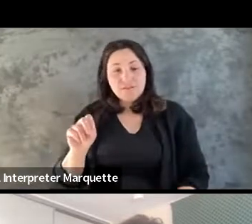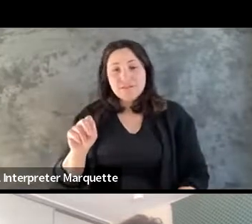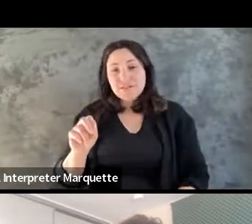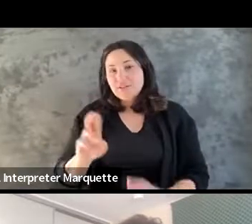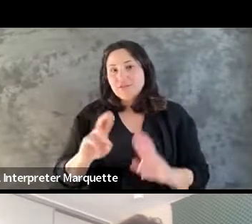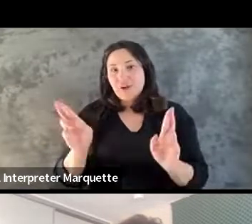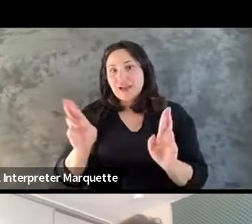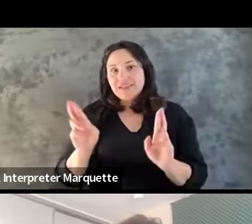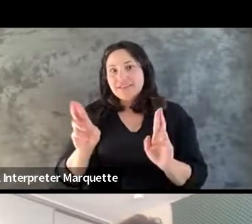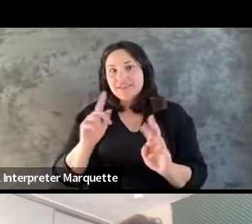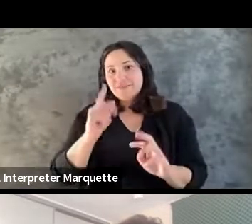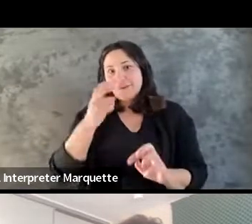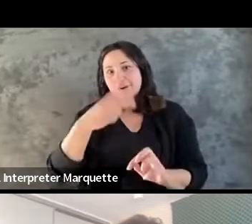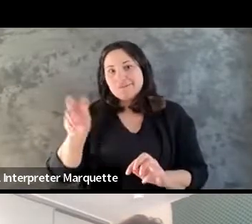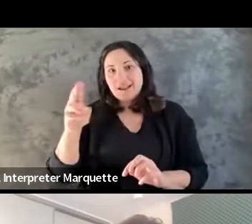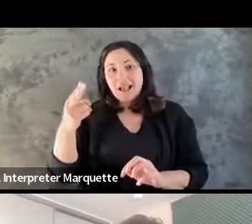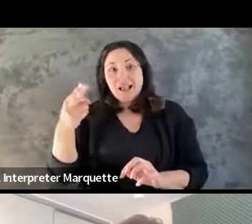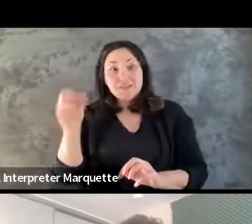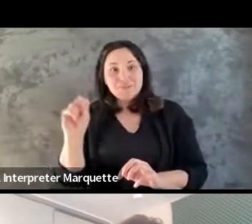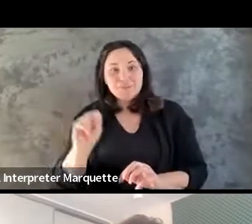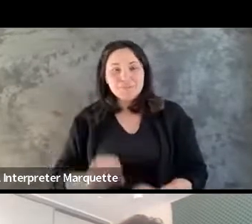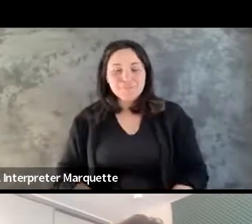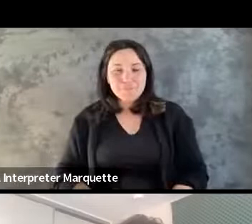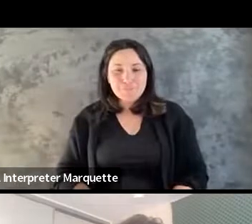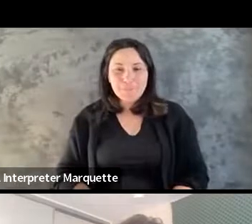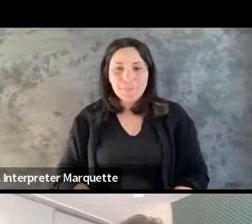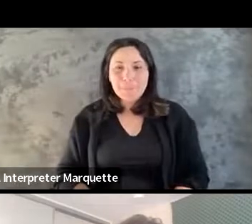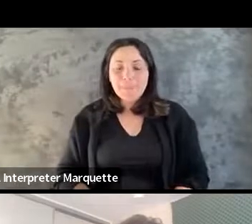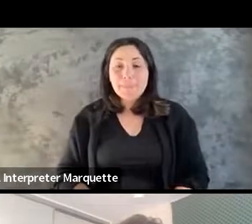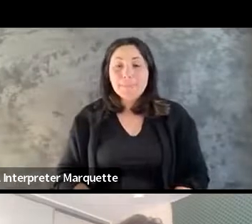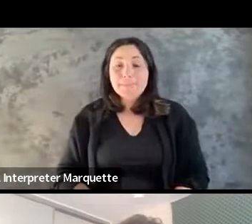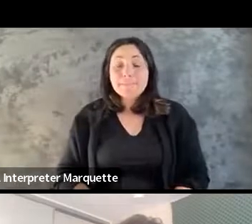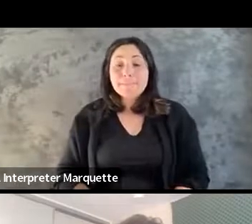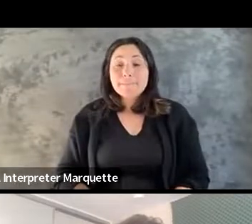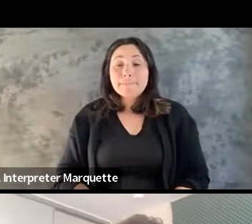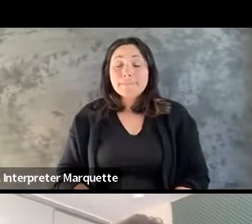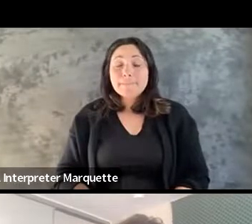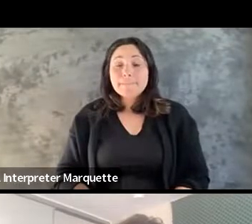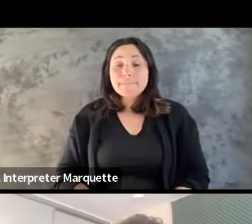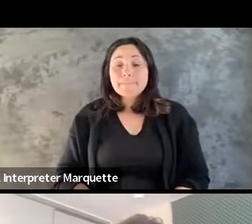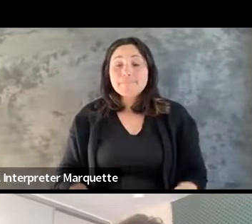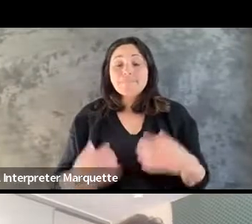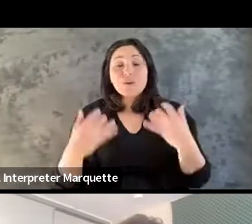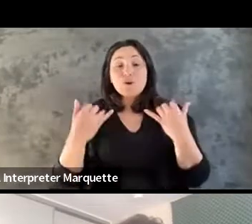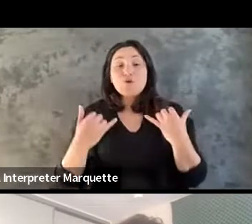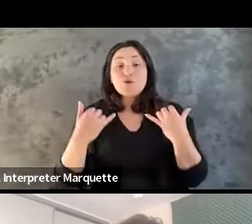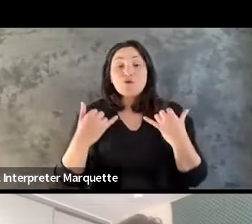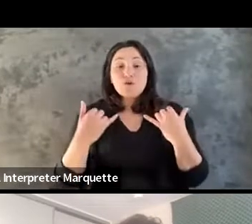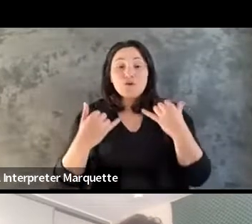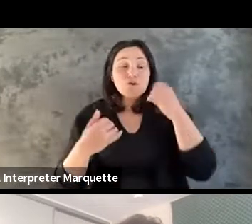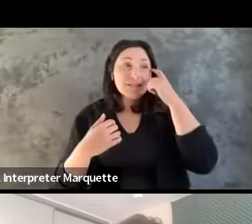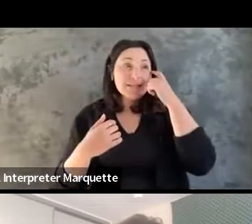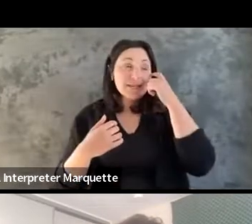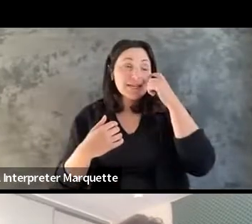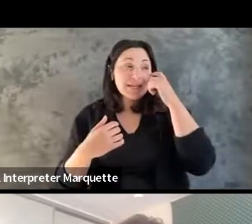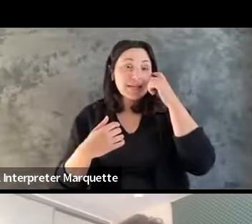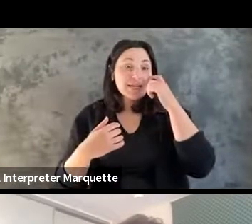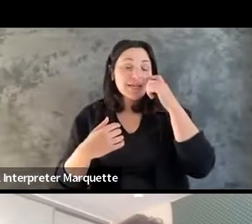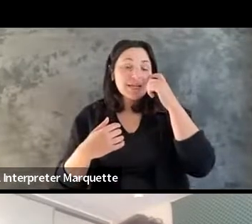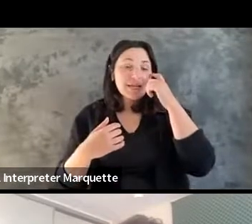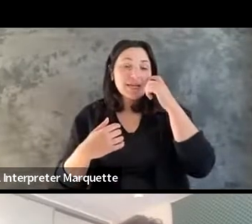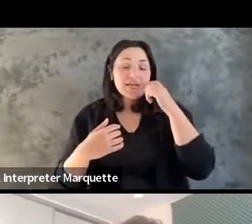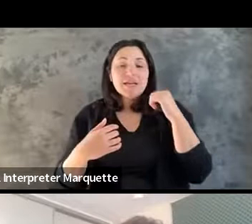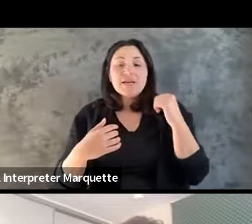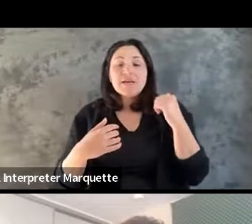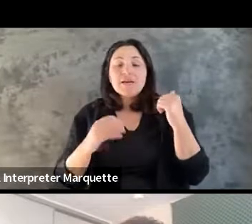into high school. And currently, in the spirit of enrichment, our enrichment programs